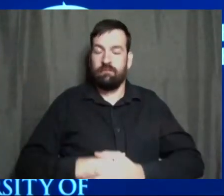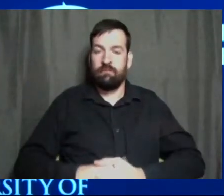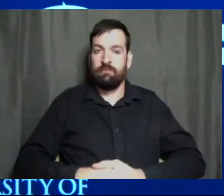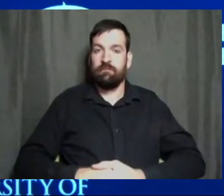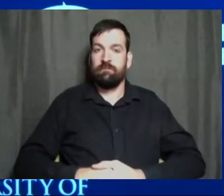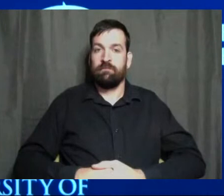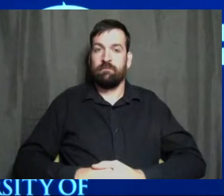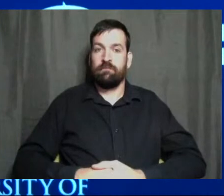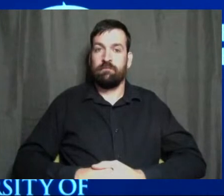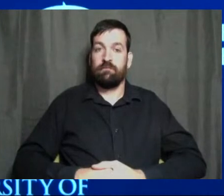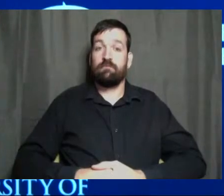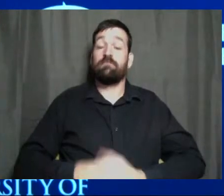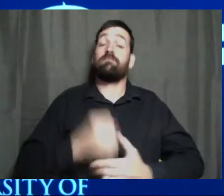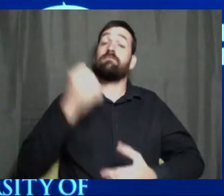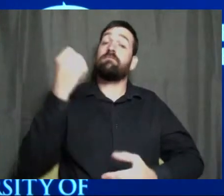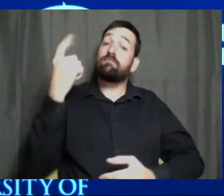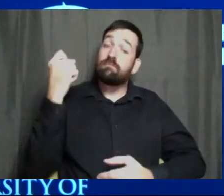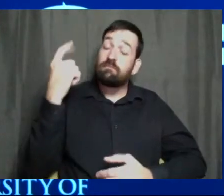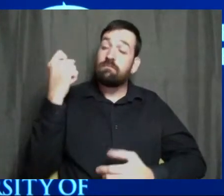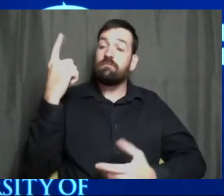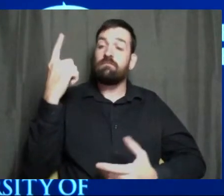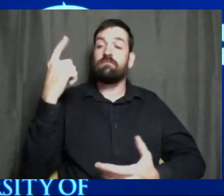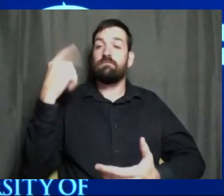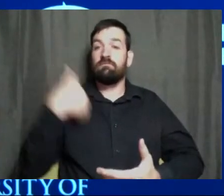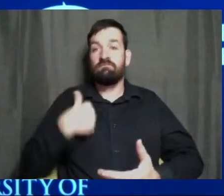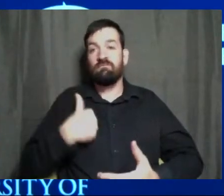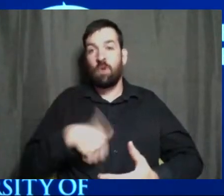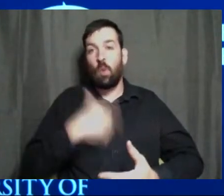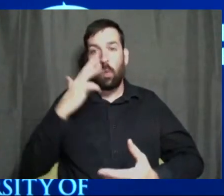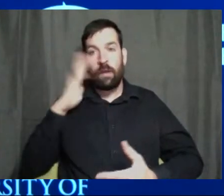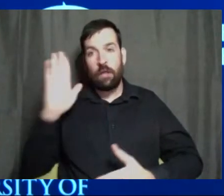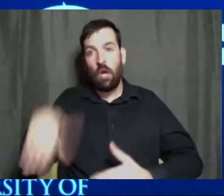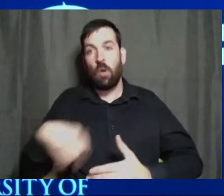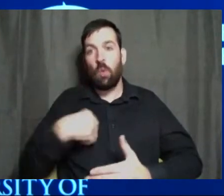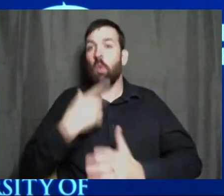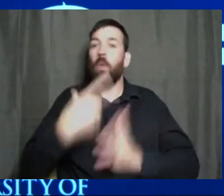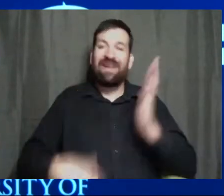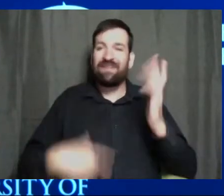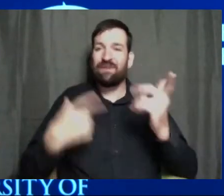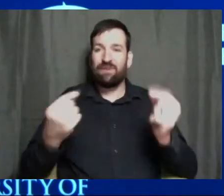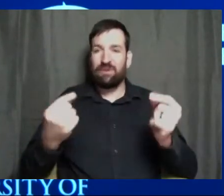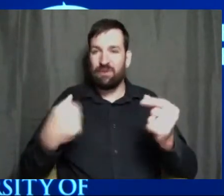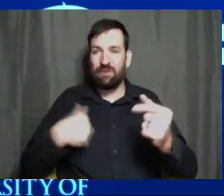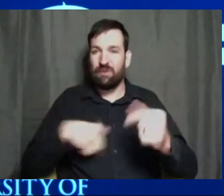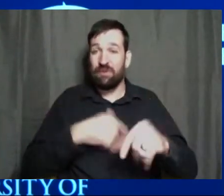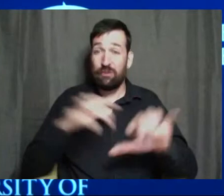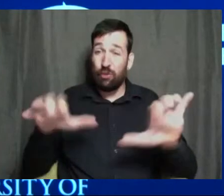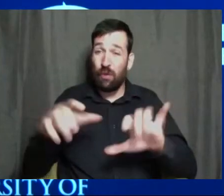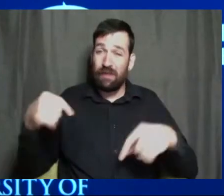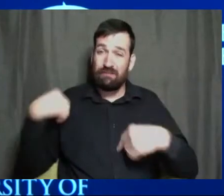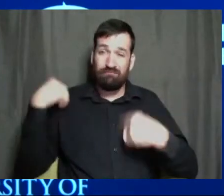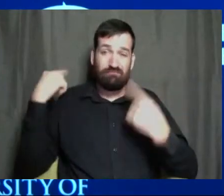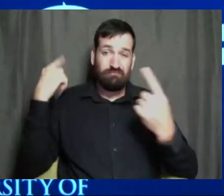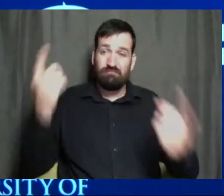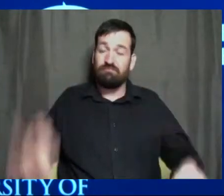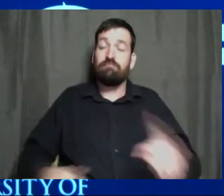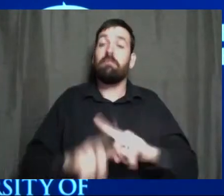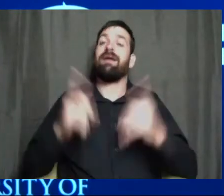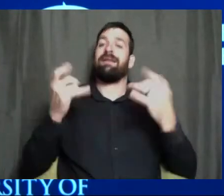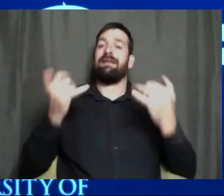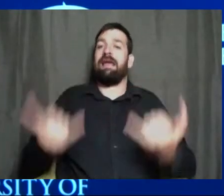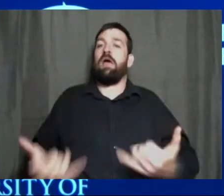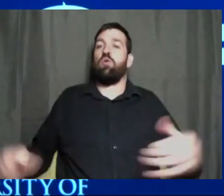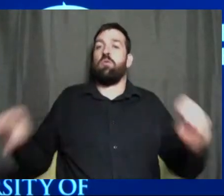Having said that, we know what to do to risk mitigate. We've been doing it since the beginning, but now we have the added protection of the